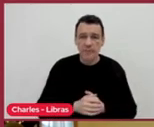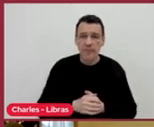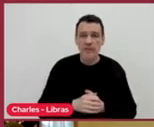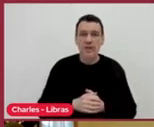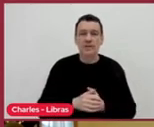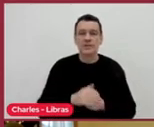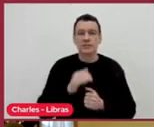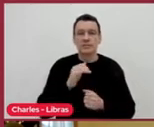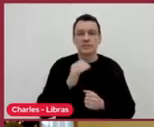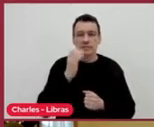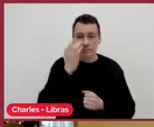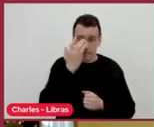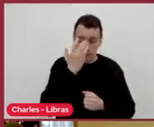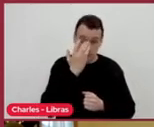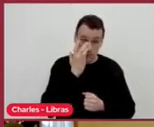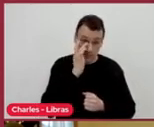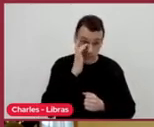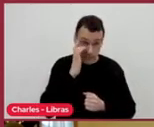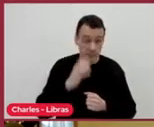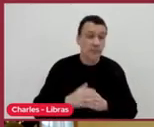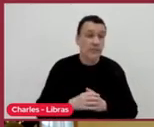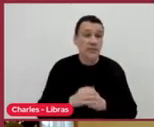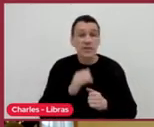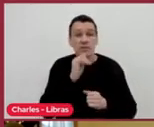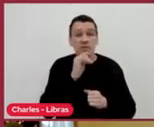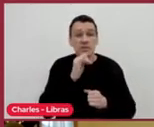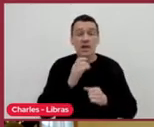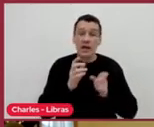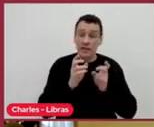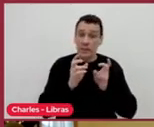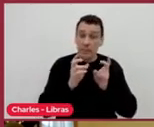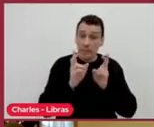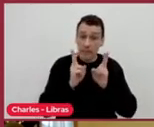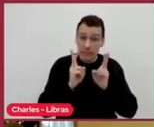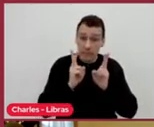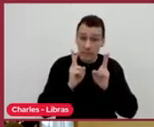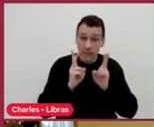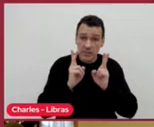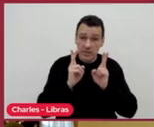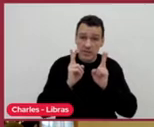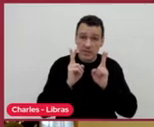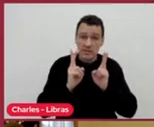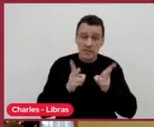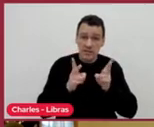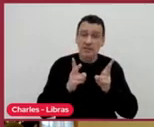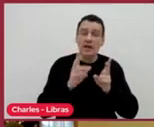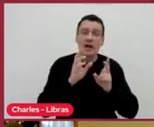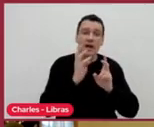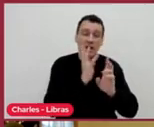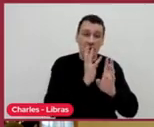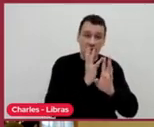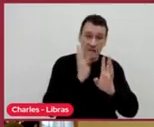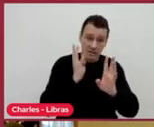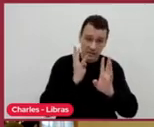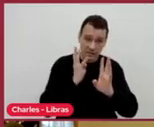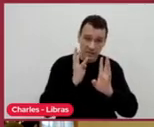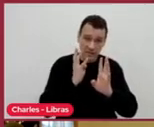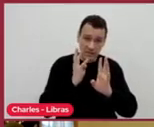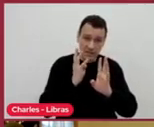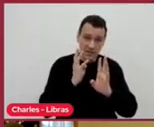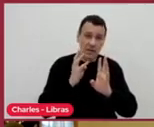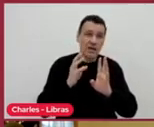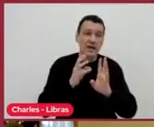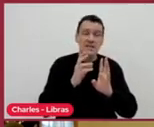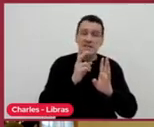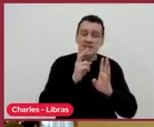if I do 4 times the same query, it will not issue the same 4 queries